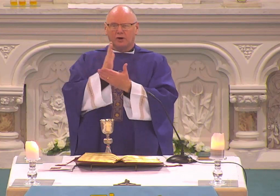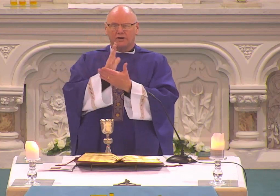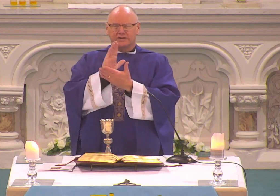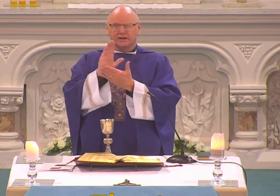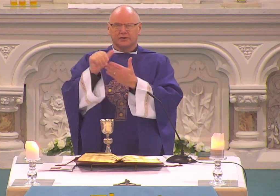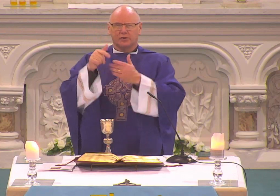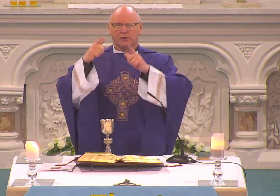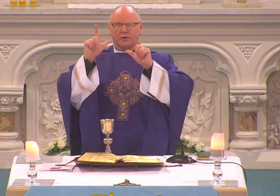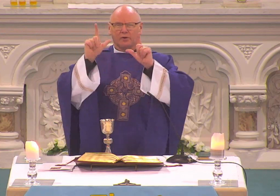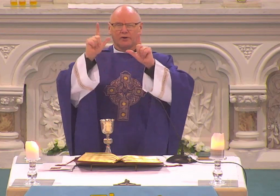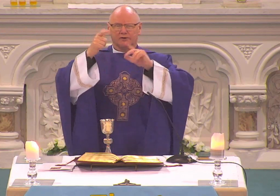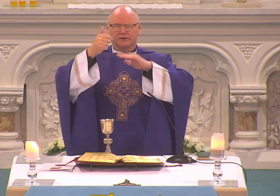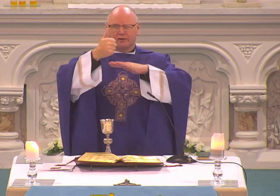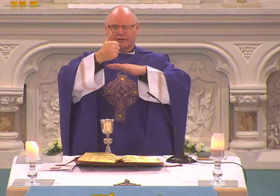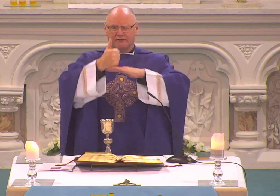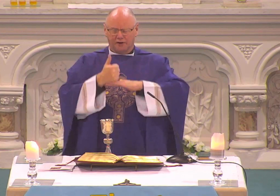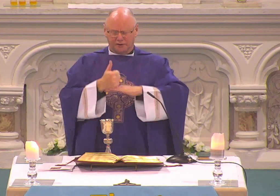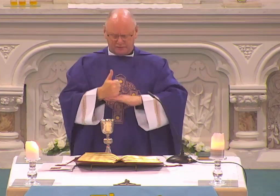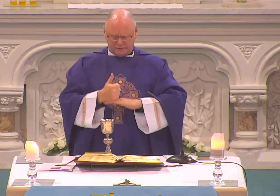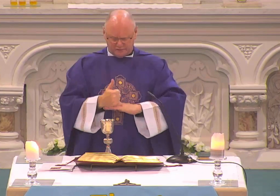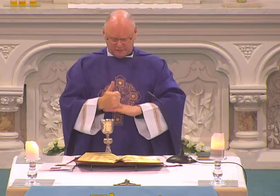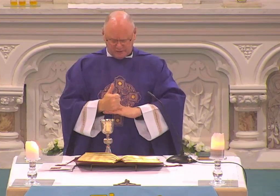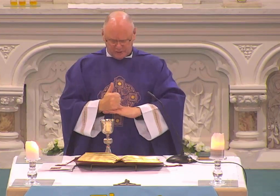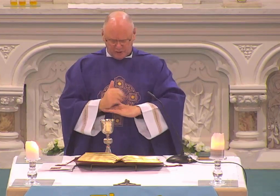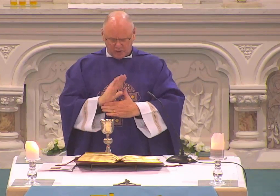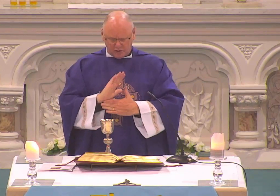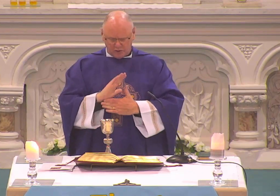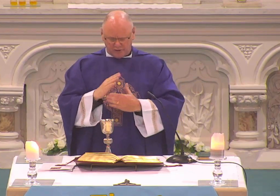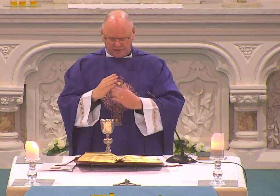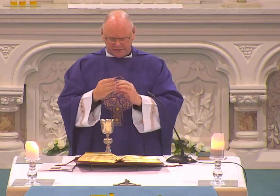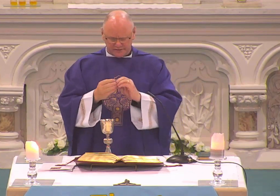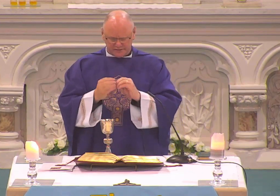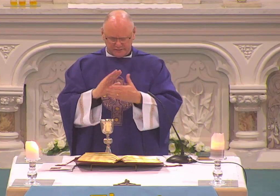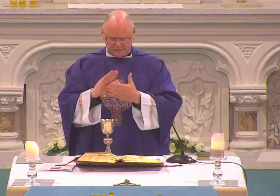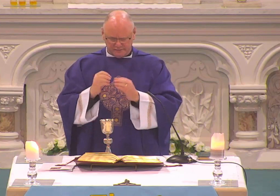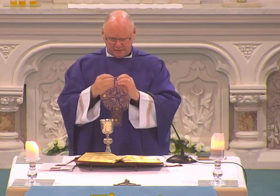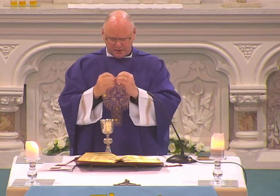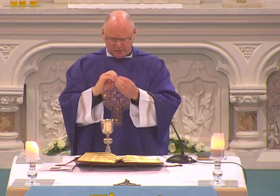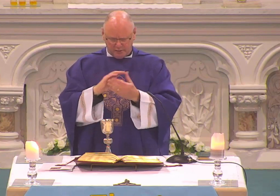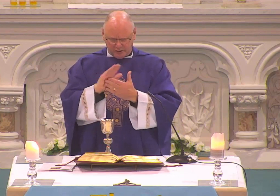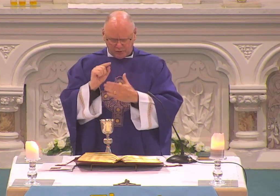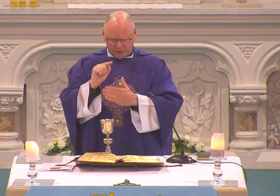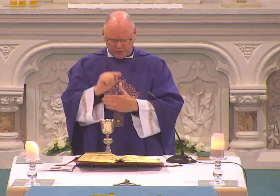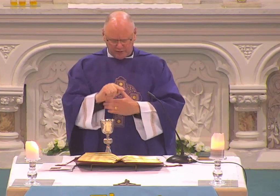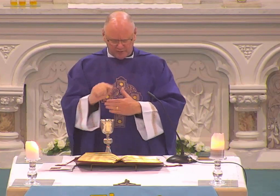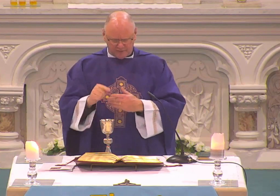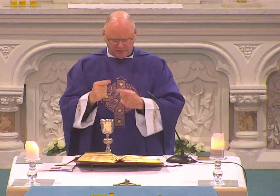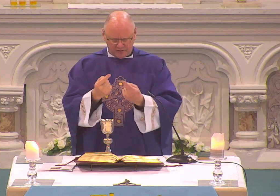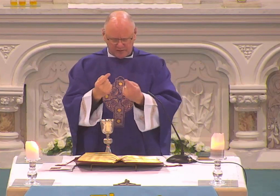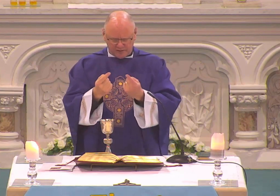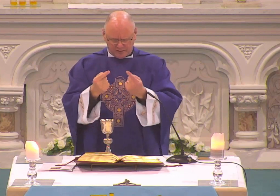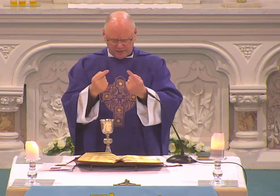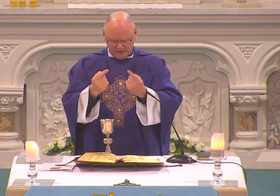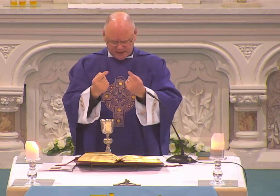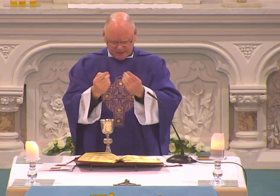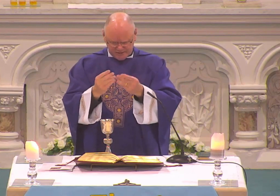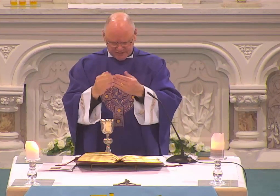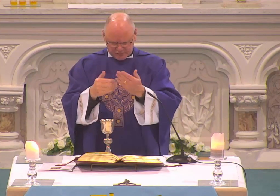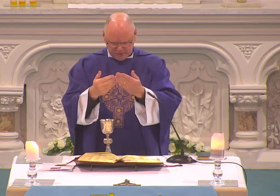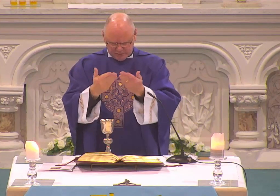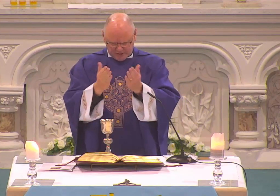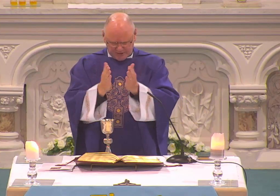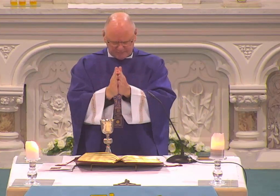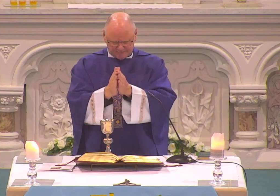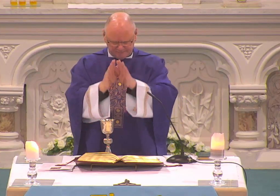You are indeed holy, O Lord, the fount of all holiness. Make holy, therefore, these gifts,